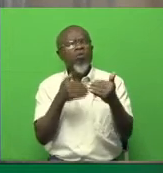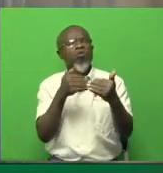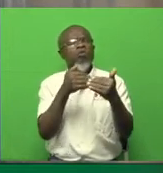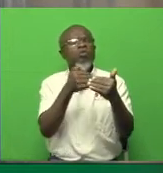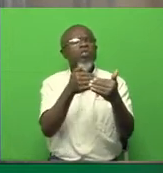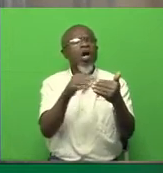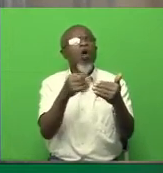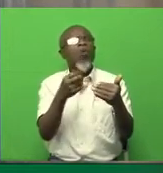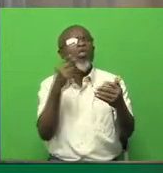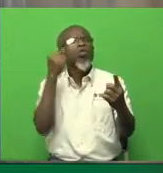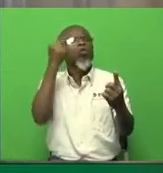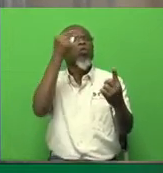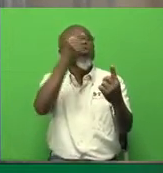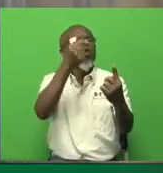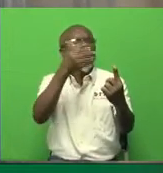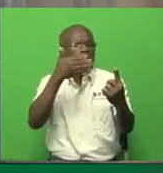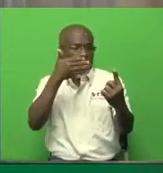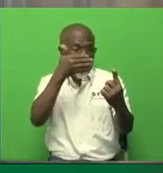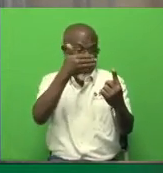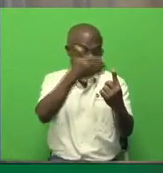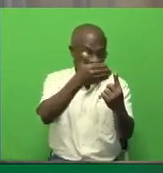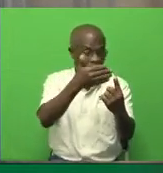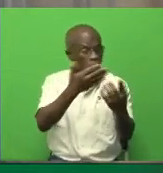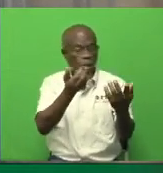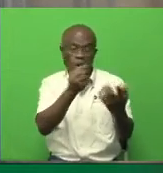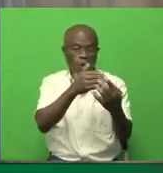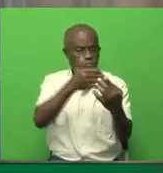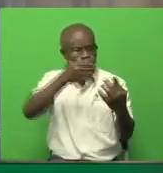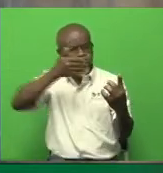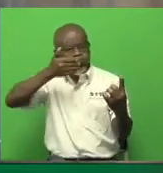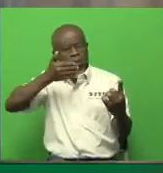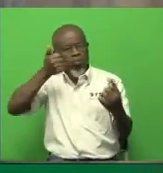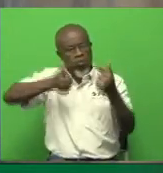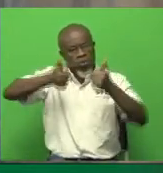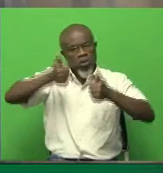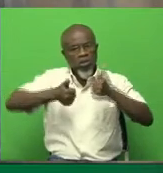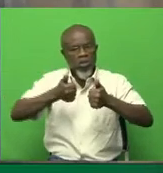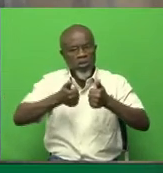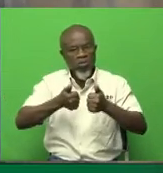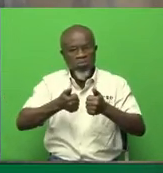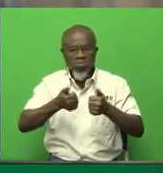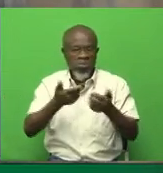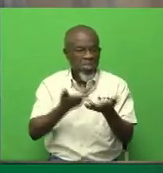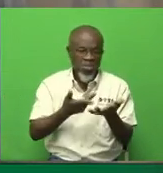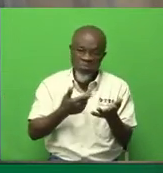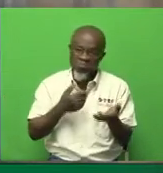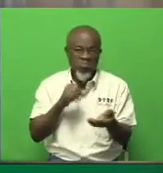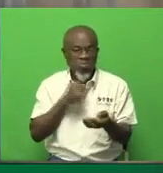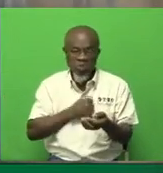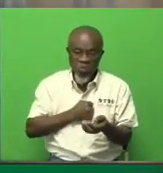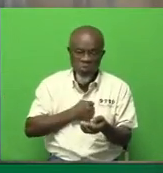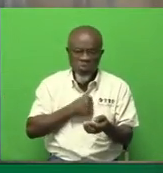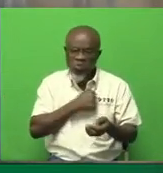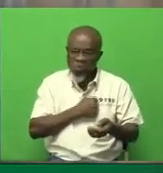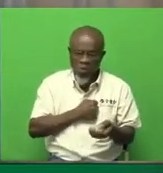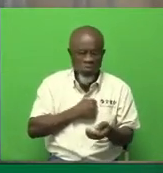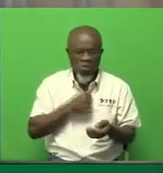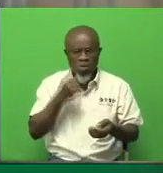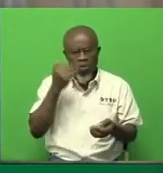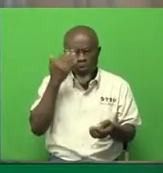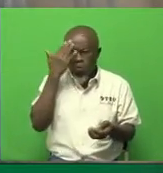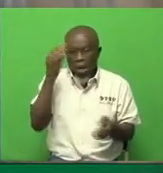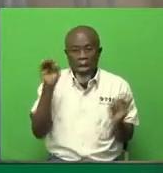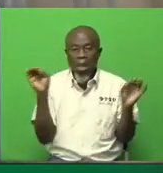digitized Society we heard excuse after excuse as to why none of the products in icts have been